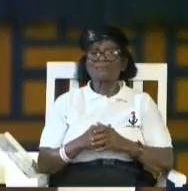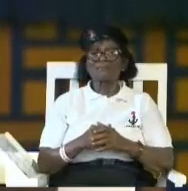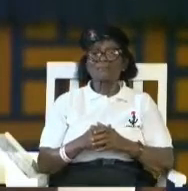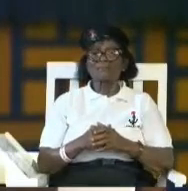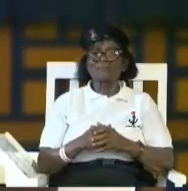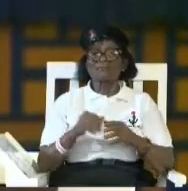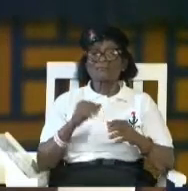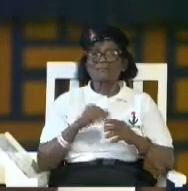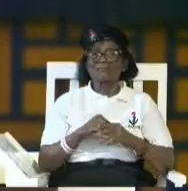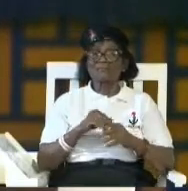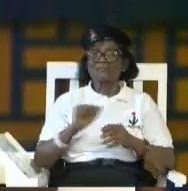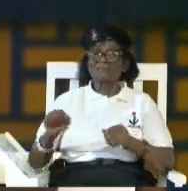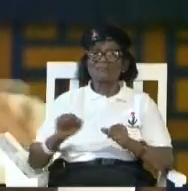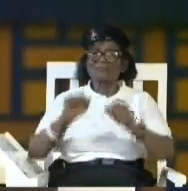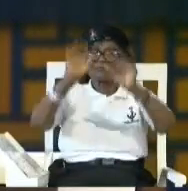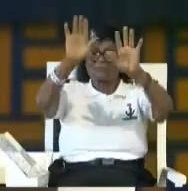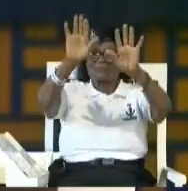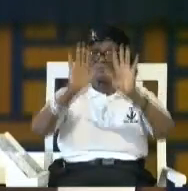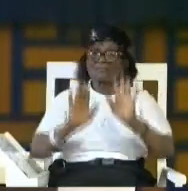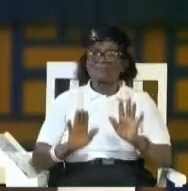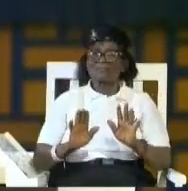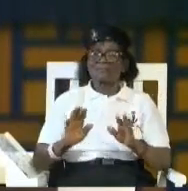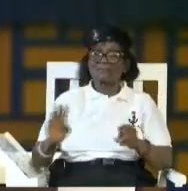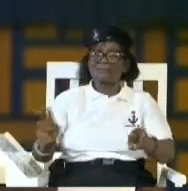in a miraculous way.